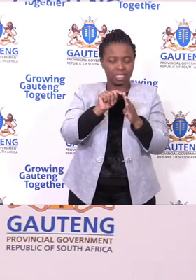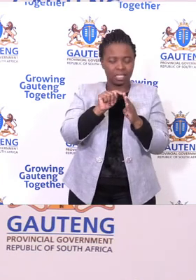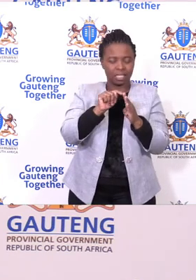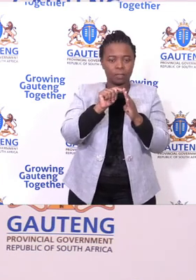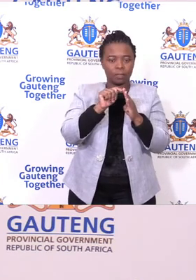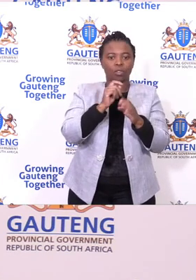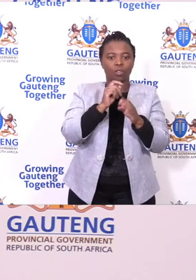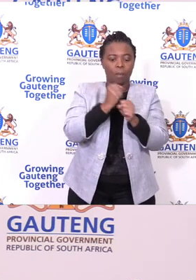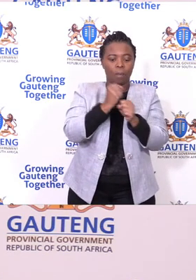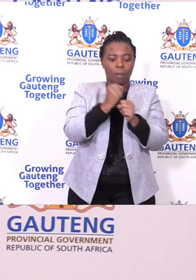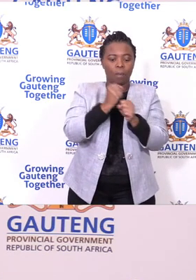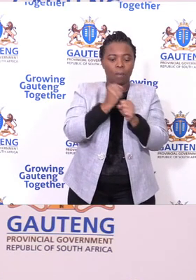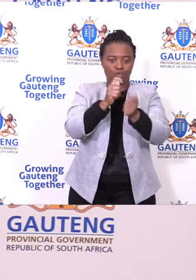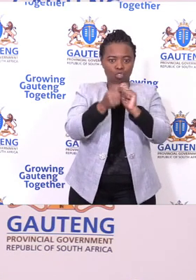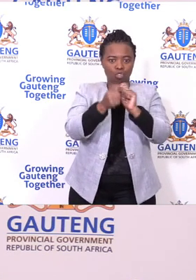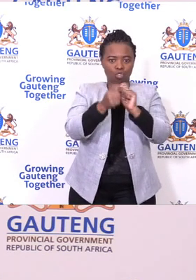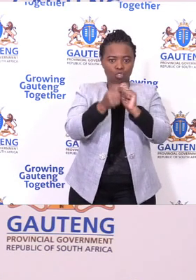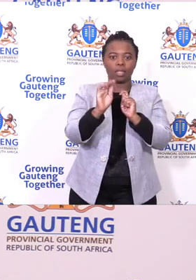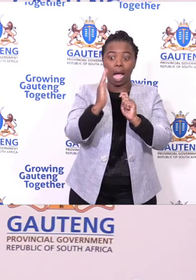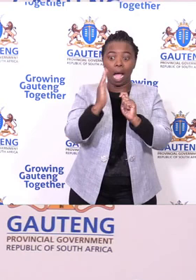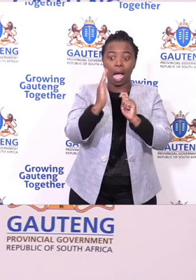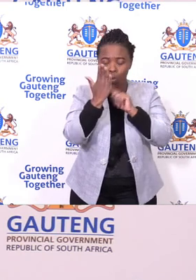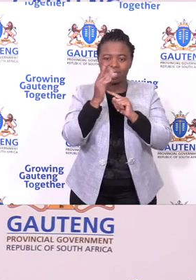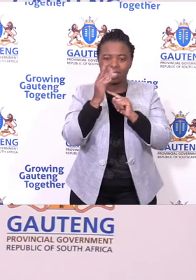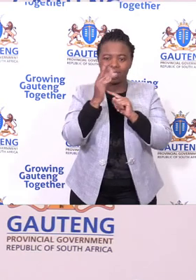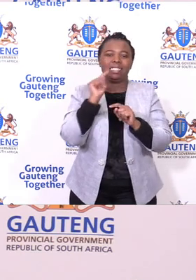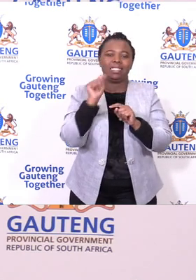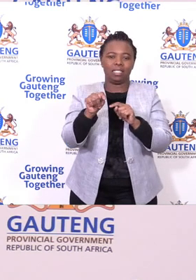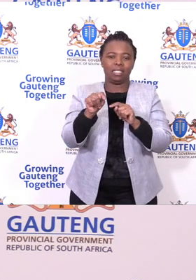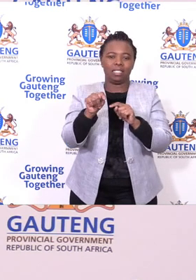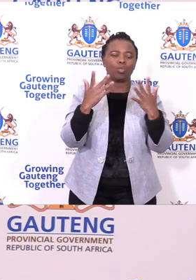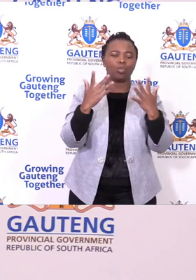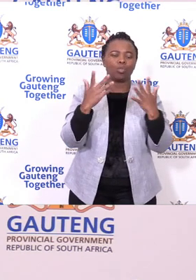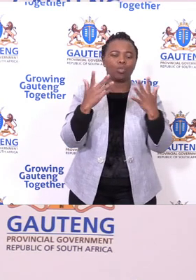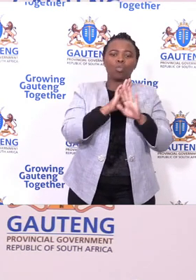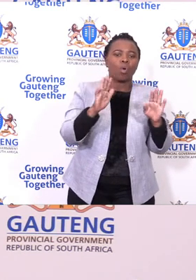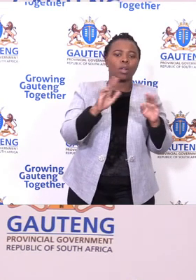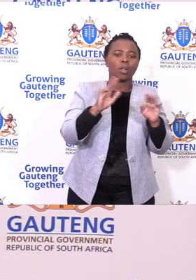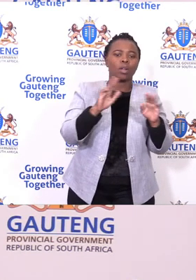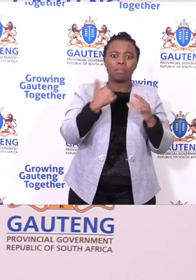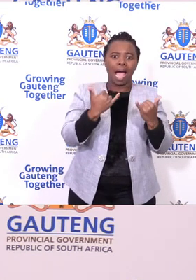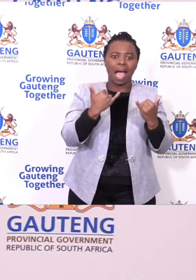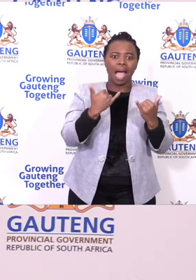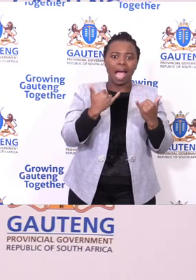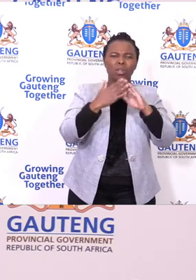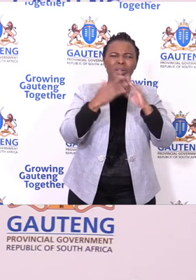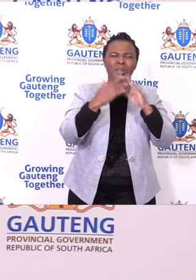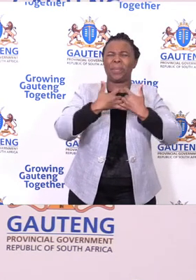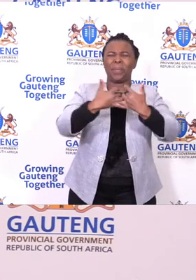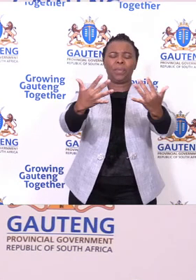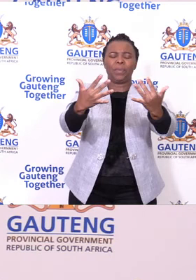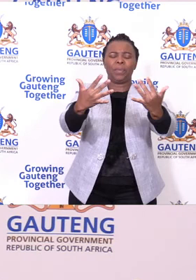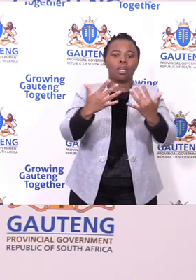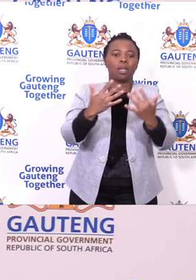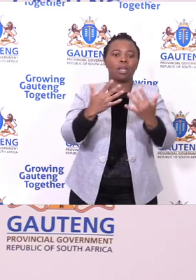the testing approach. So it's no longer a point of us doing massive community testing. It's only